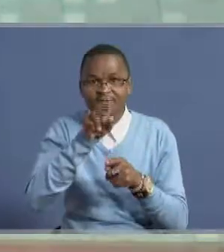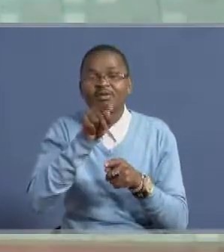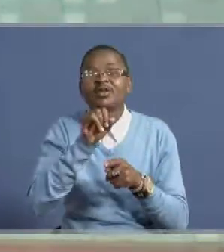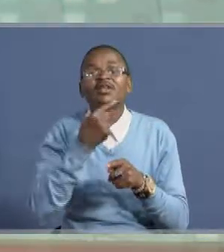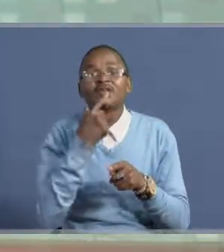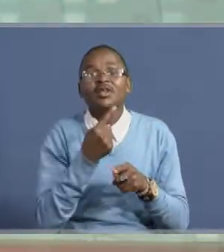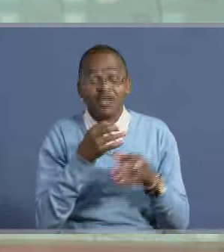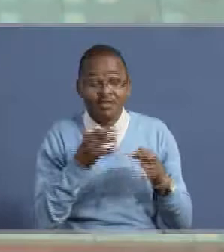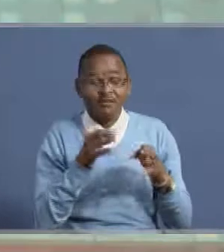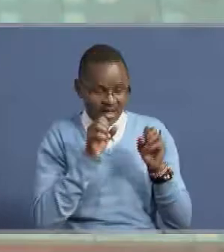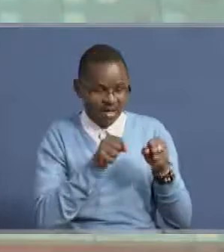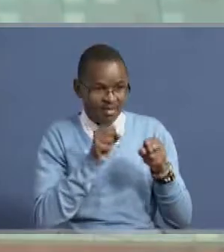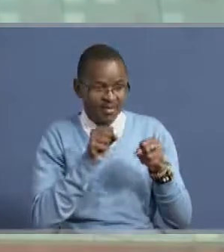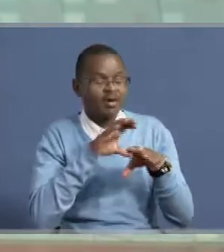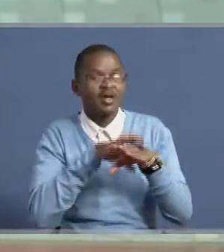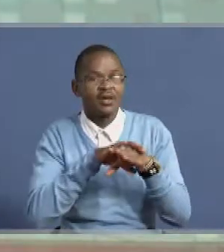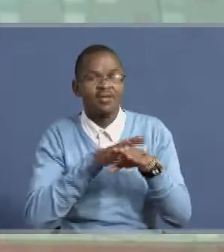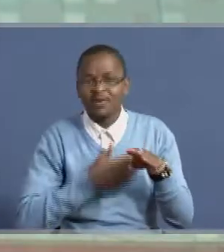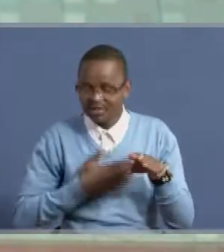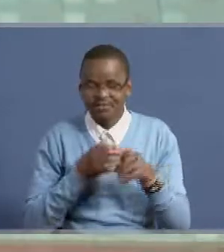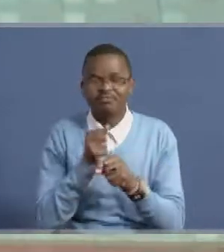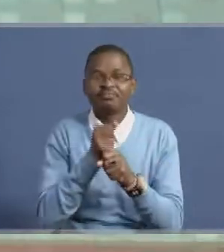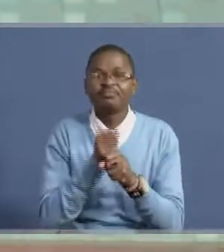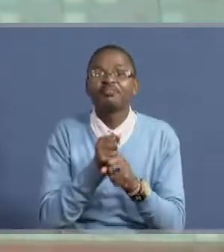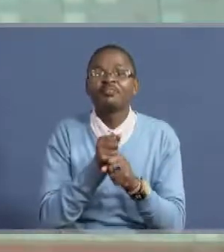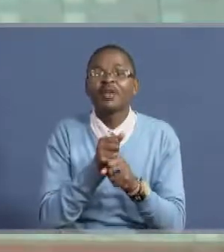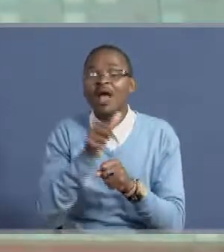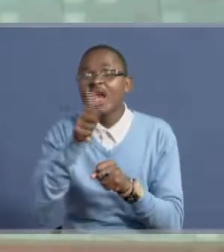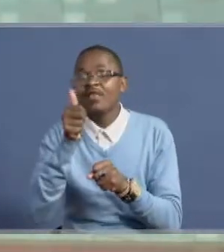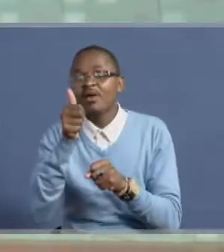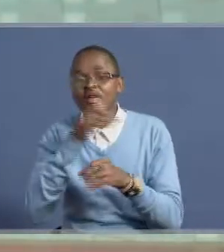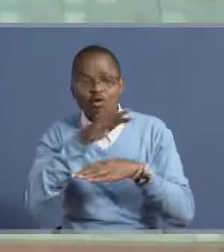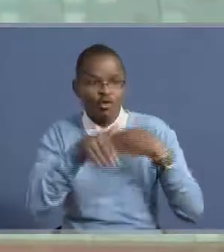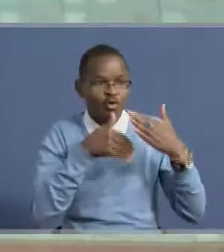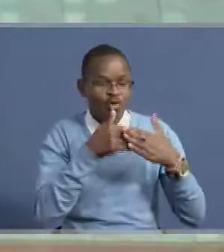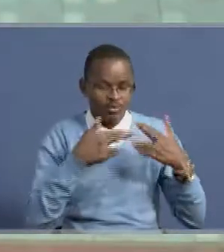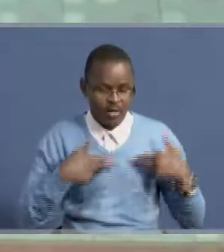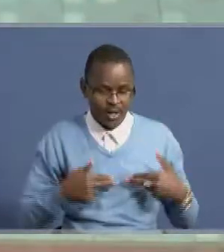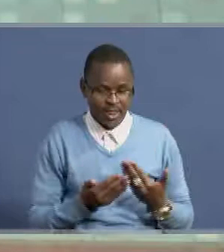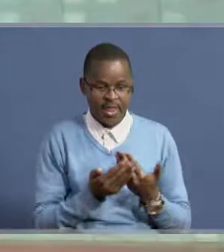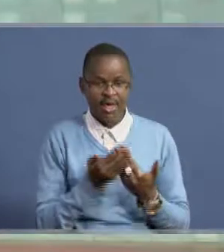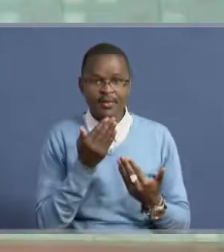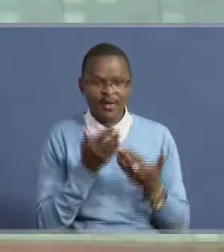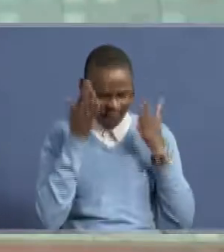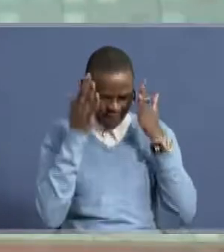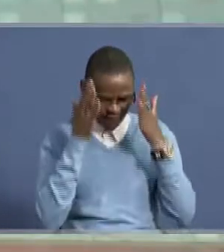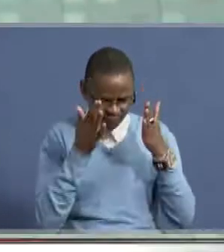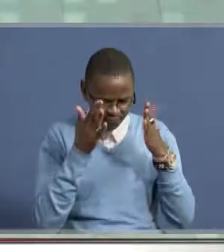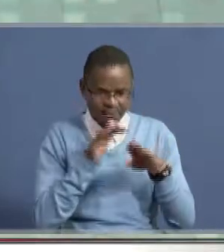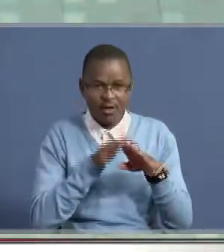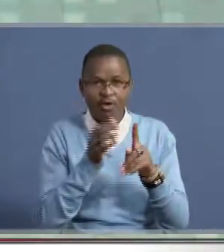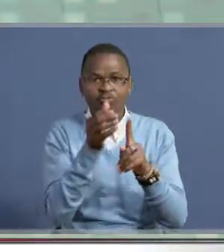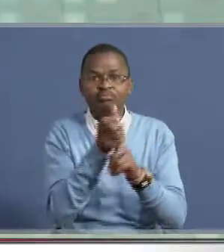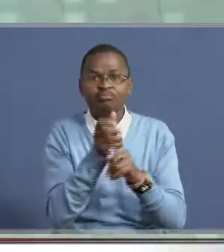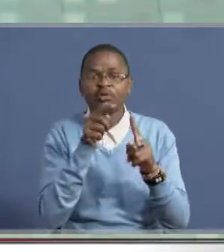that. If you are able to reach out, please do. Now let's talk matters universal healthcare. Universal healthcare focuses on